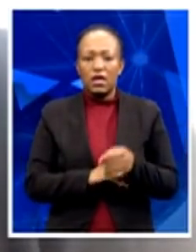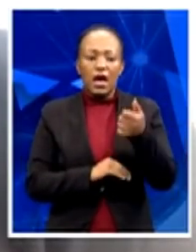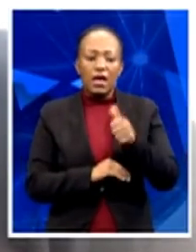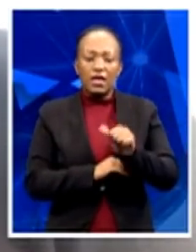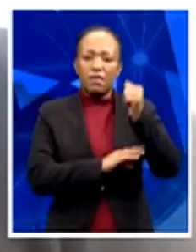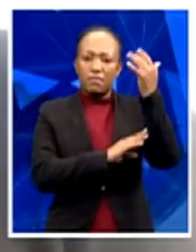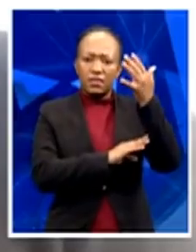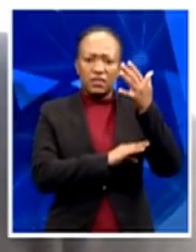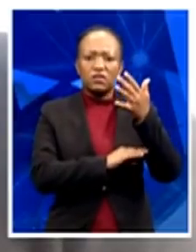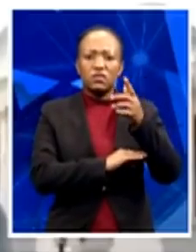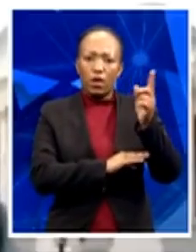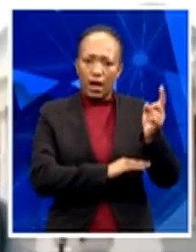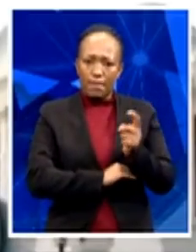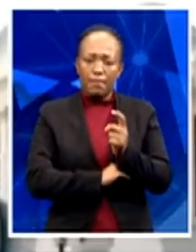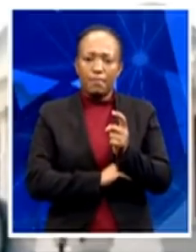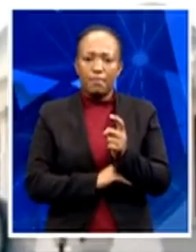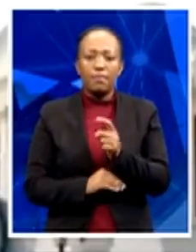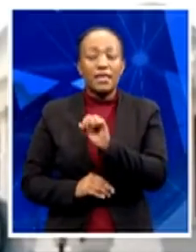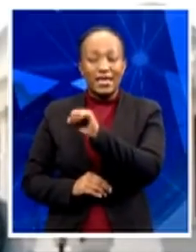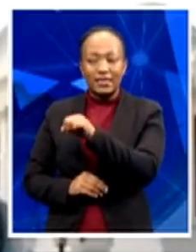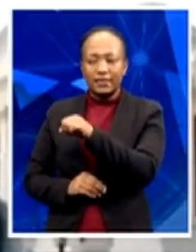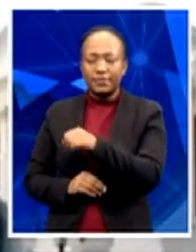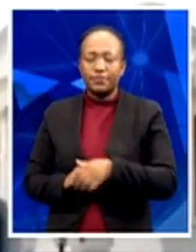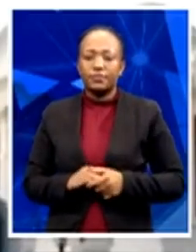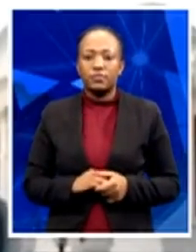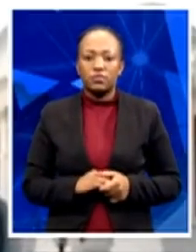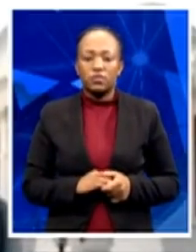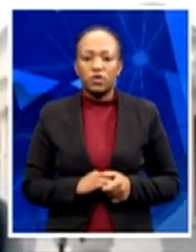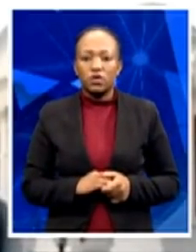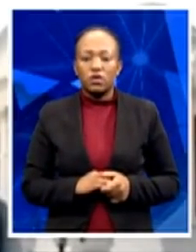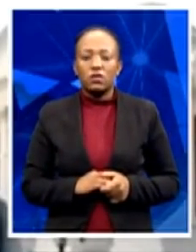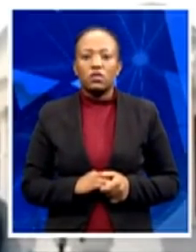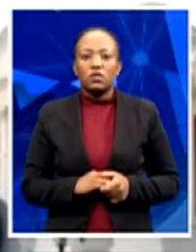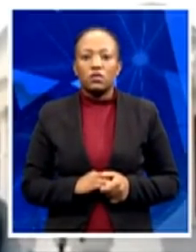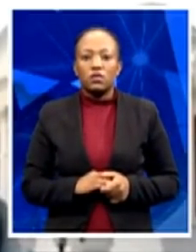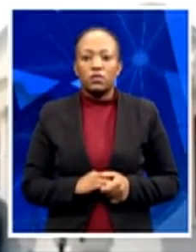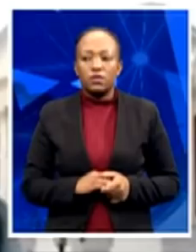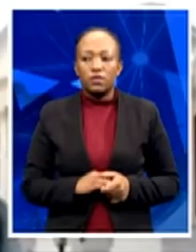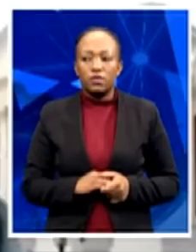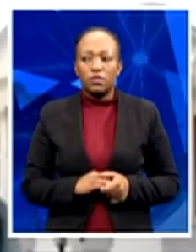Yeah. Let me then see, because there's one on them. There's one coming in between there. I think you were raising the issues of